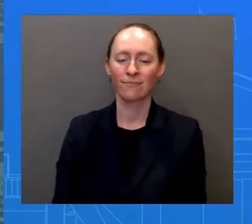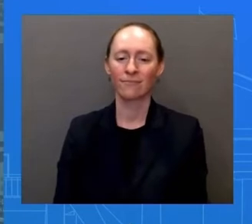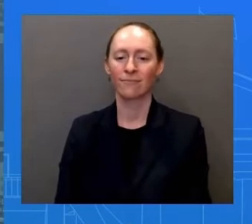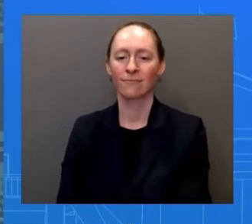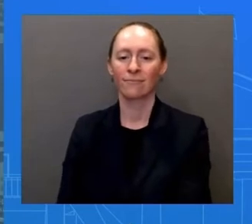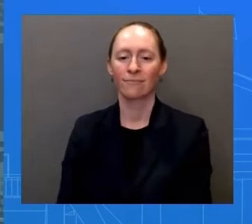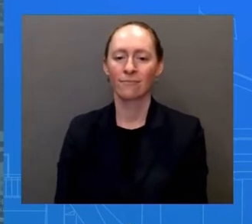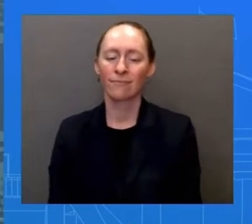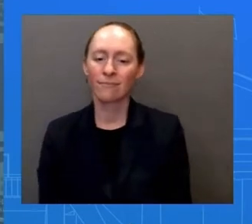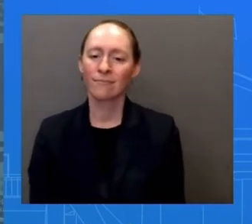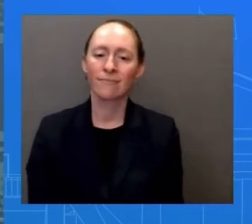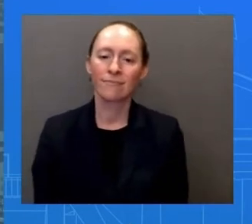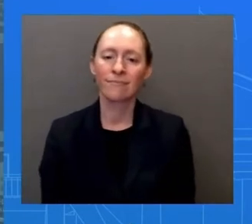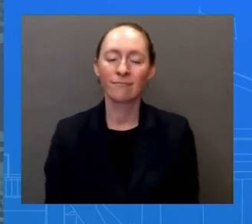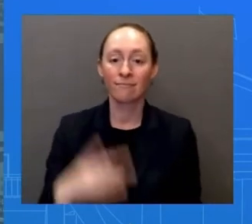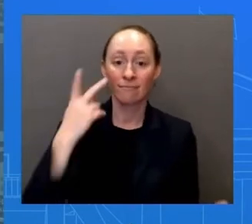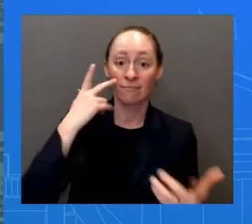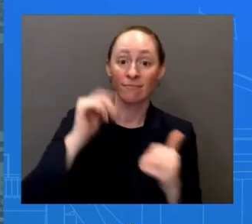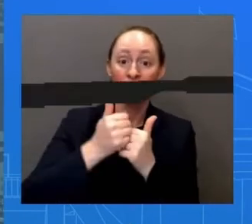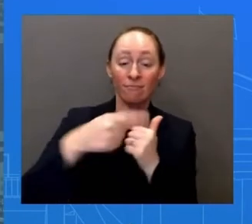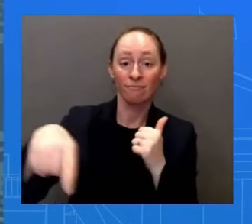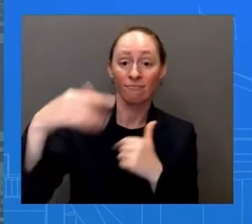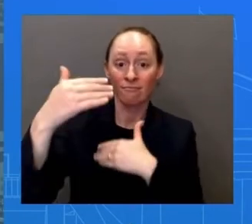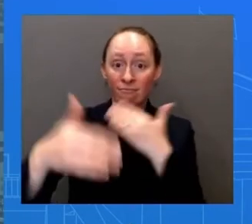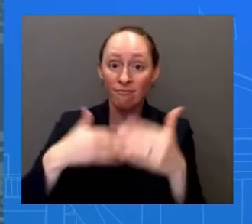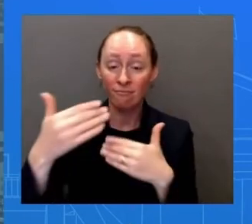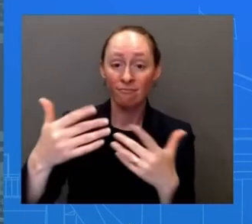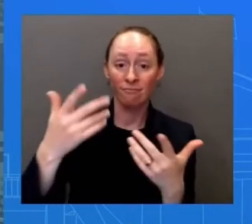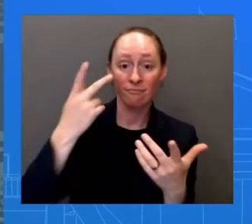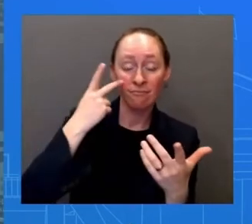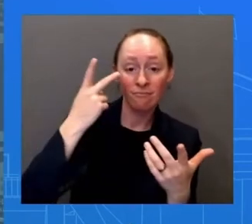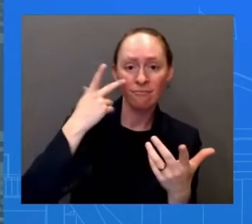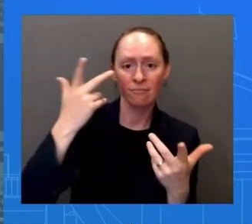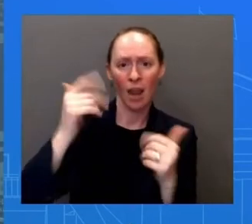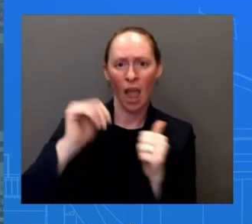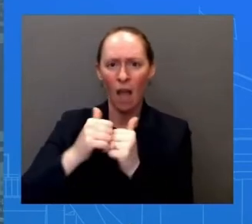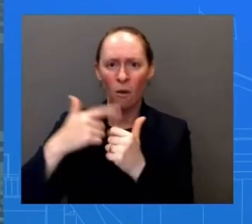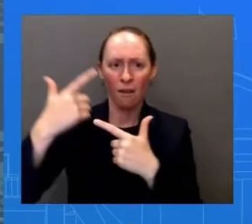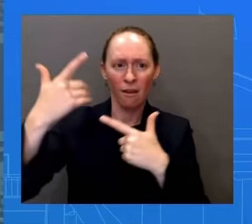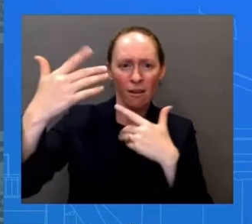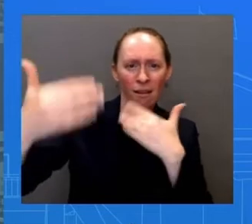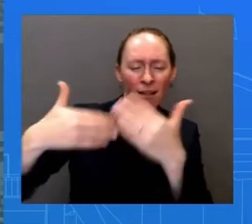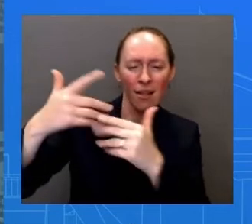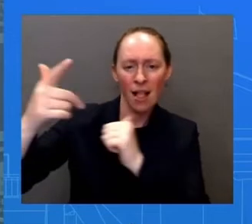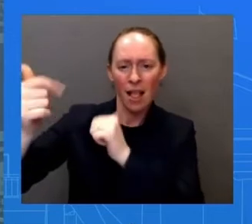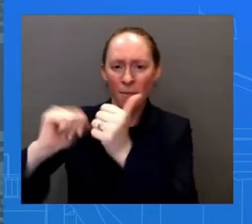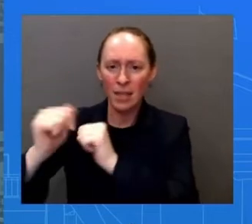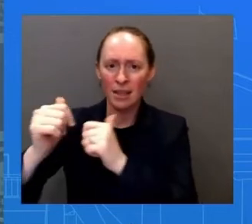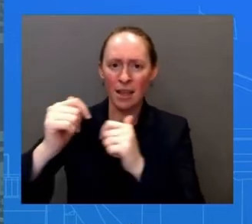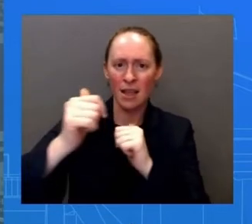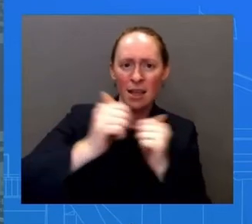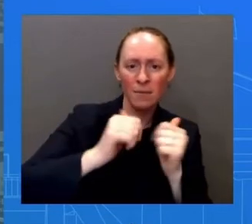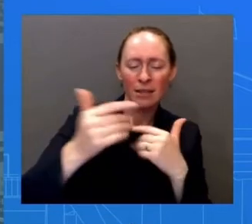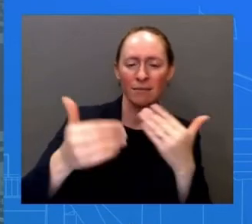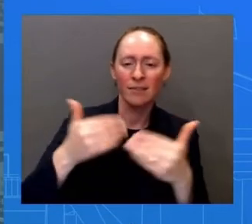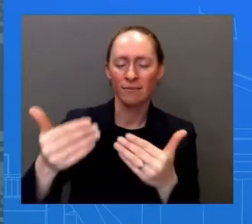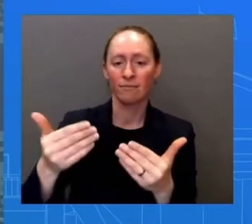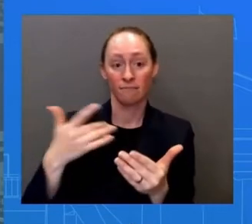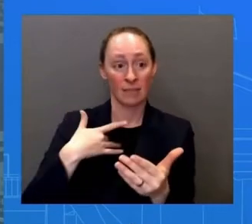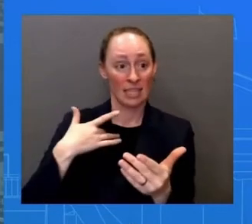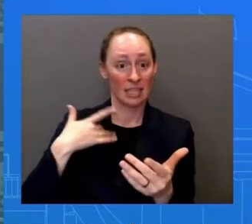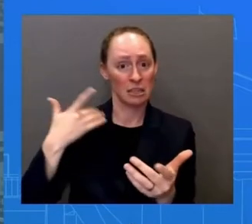China. It's a strategic competition, a competition that the president believes the United States can win, and they're also